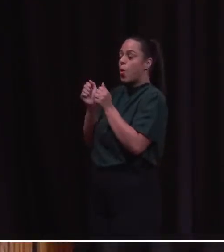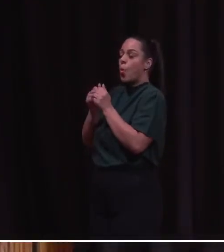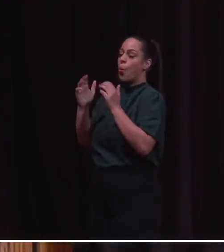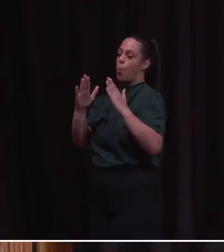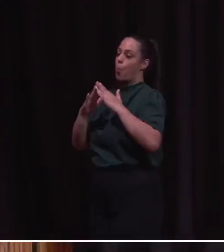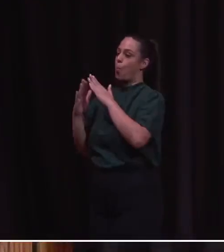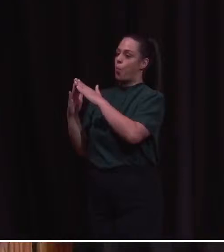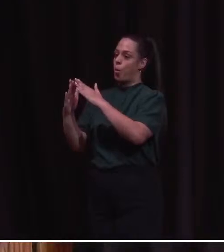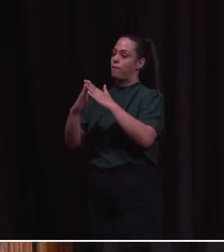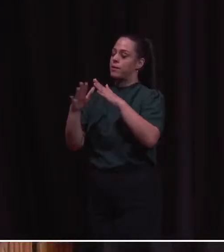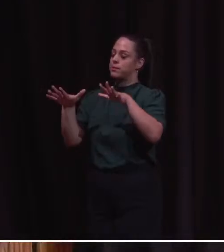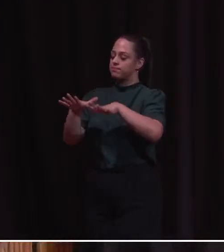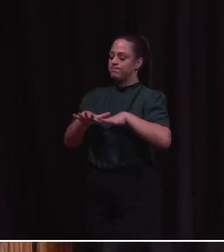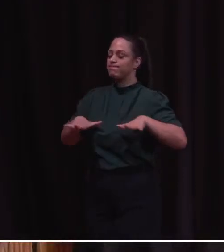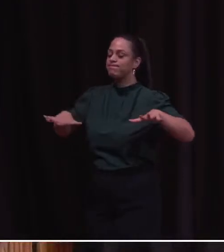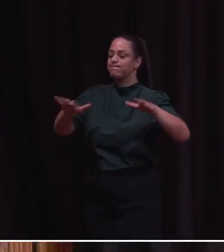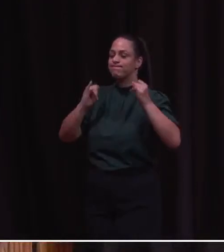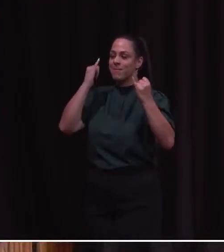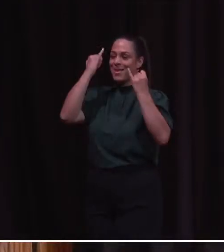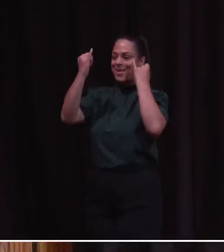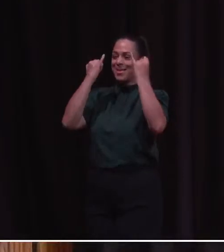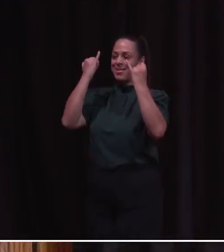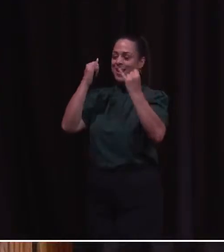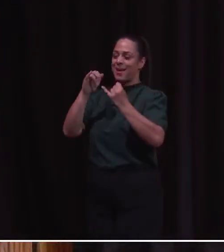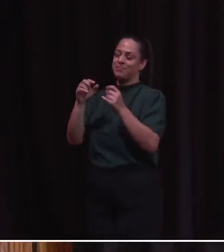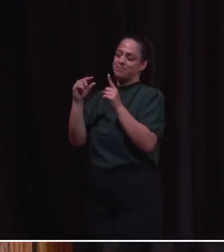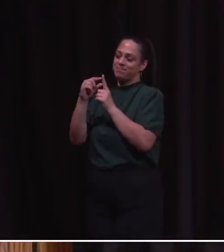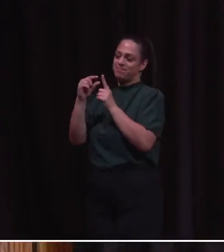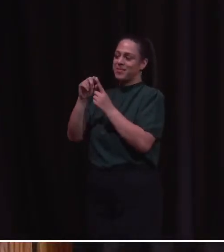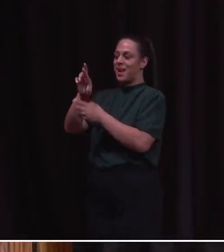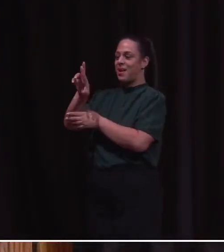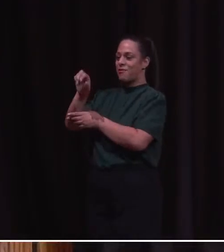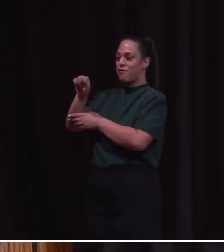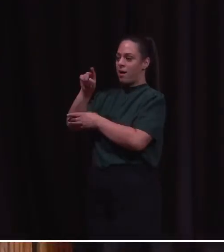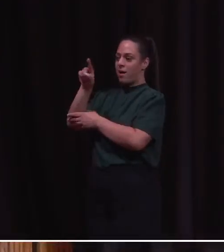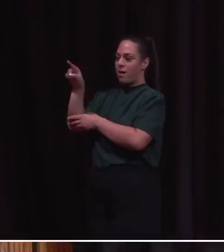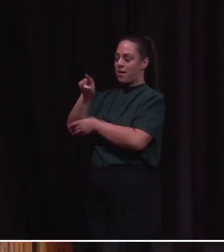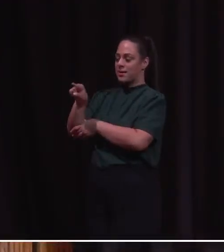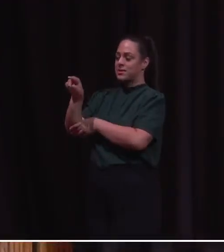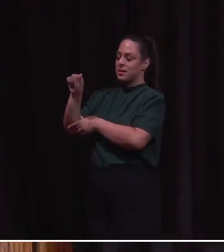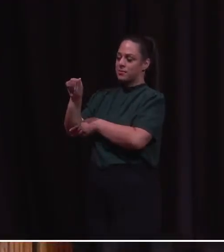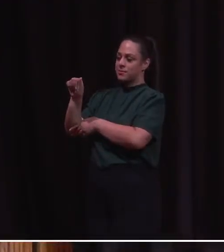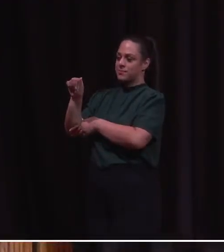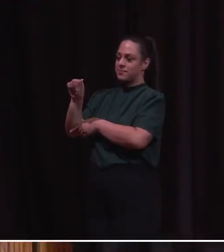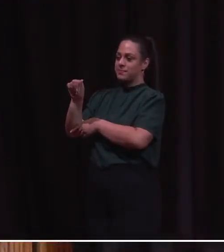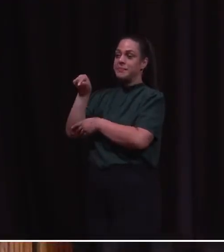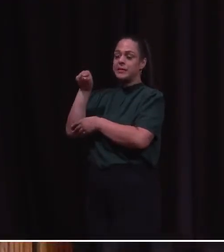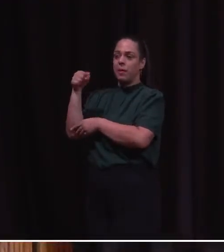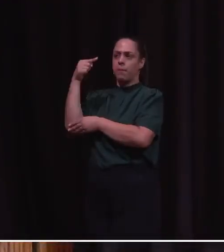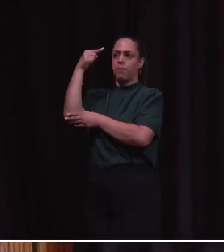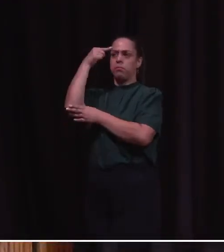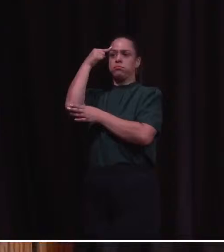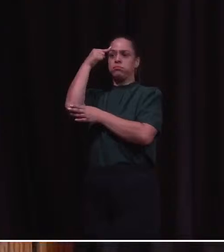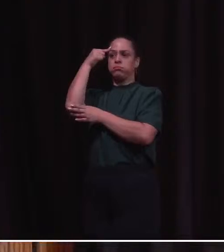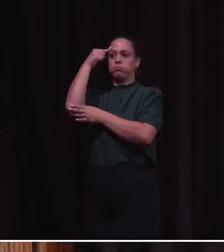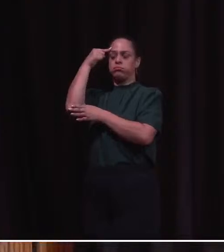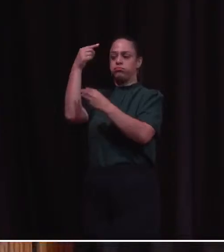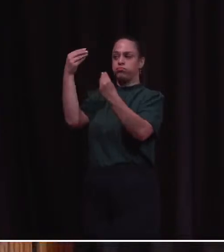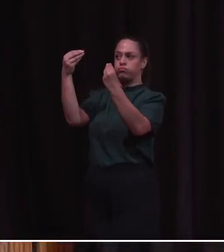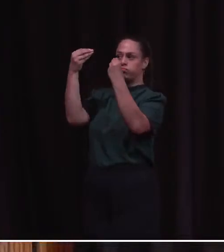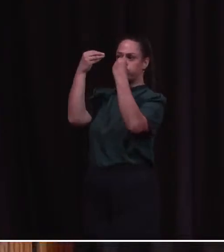race, a mental construct that was naturalized and biologized. Innate